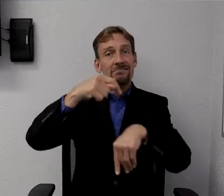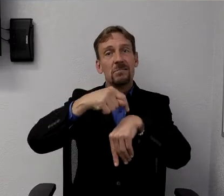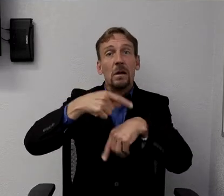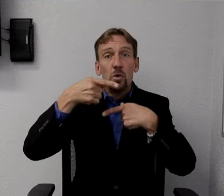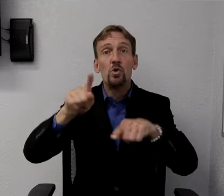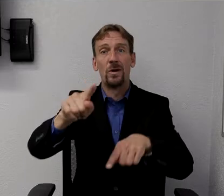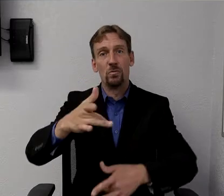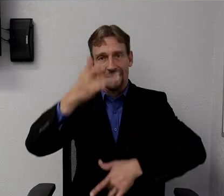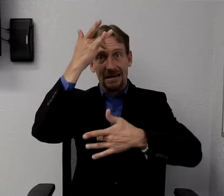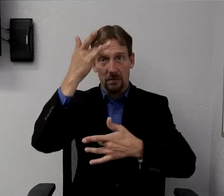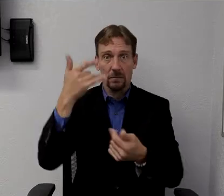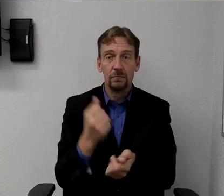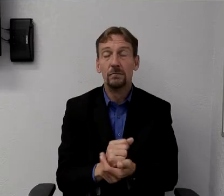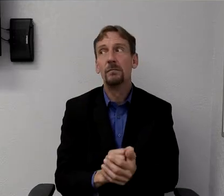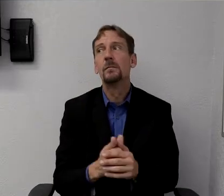that condition.